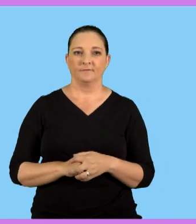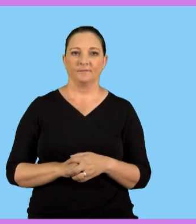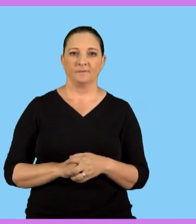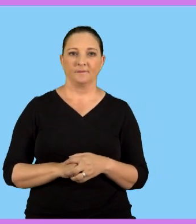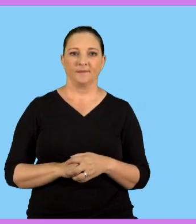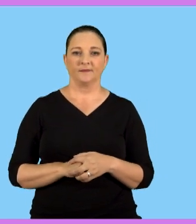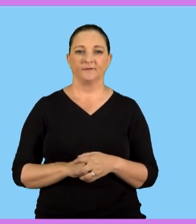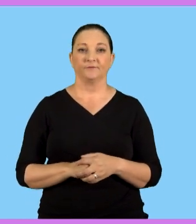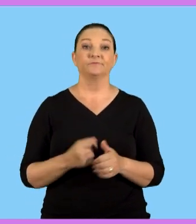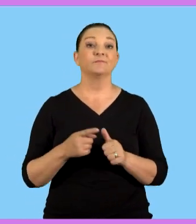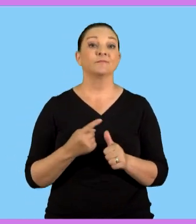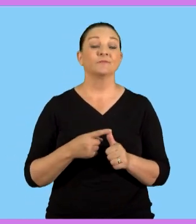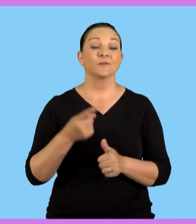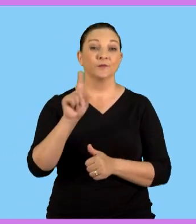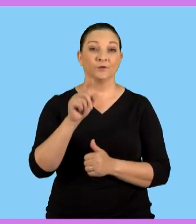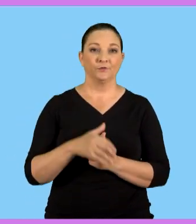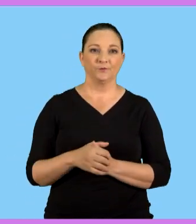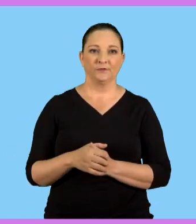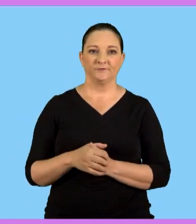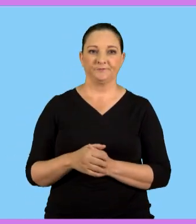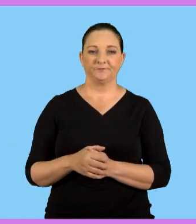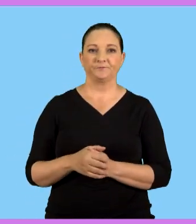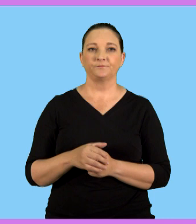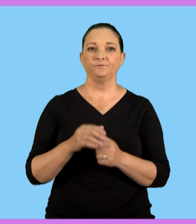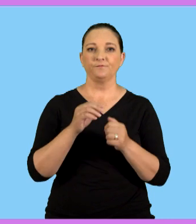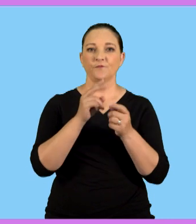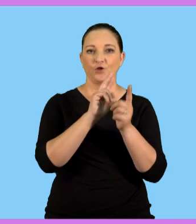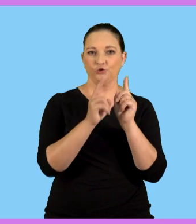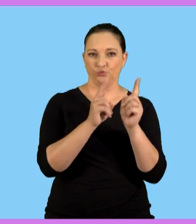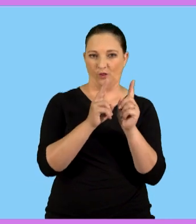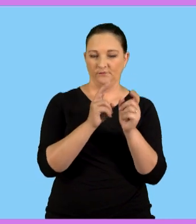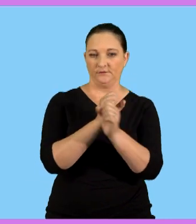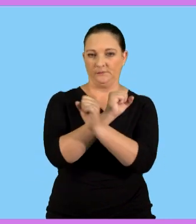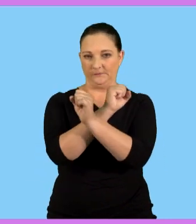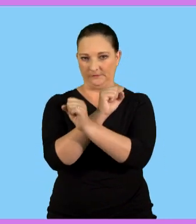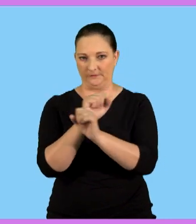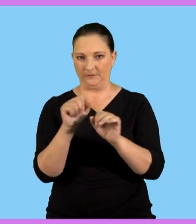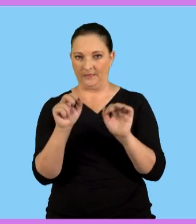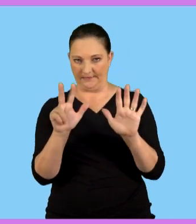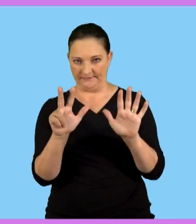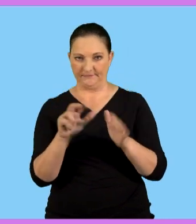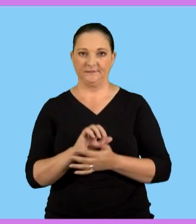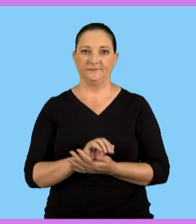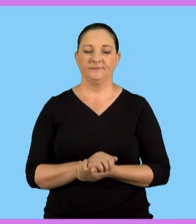Here comes the answer. 12 multiplied by 8